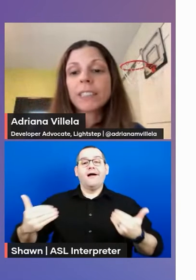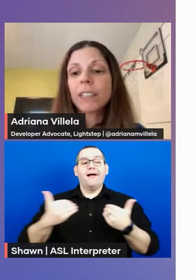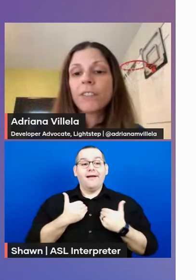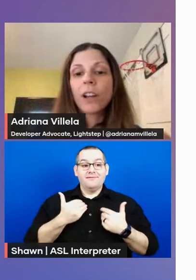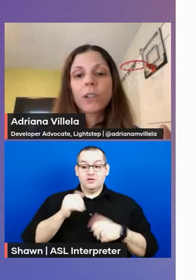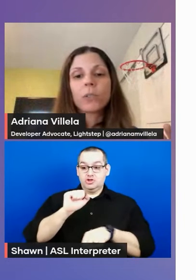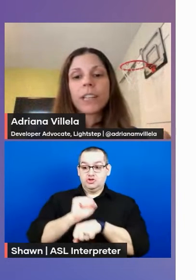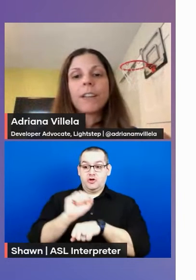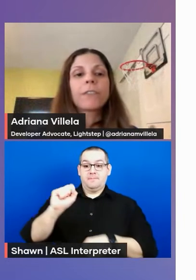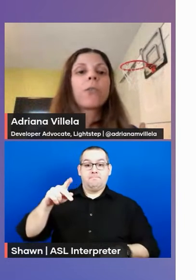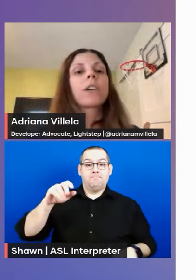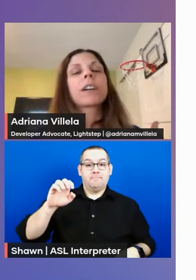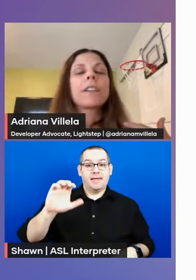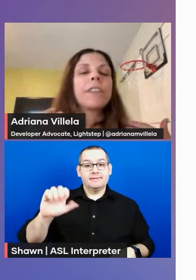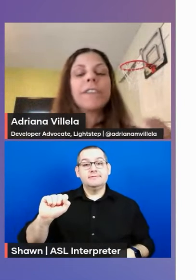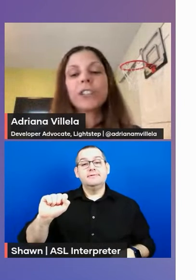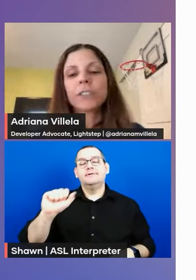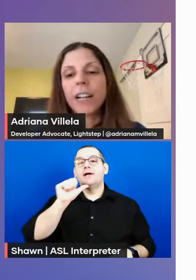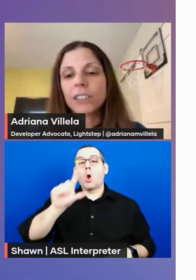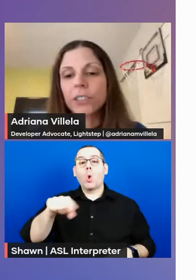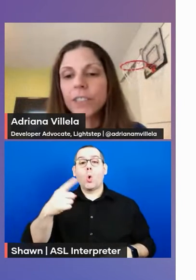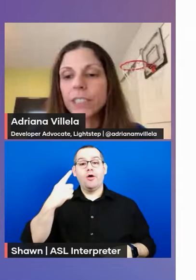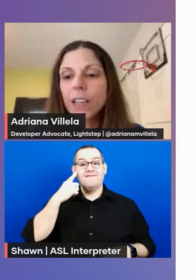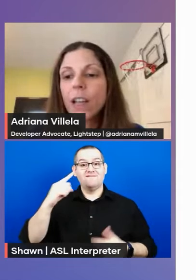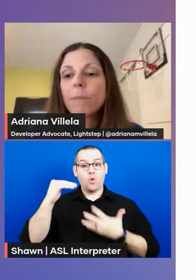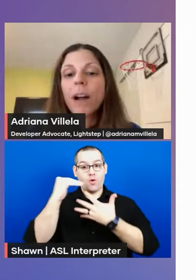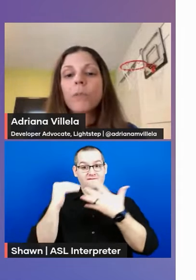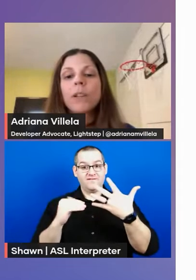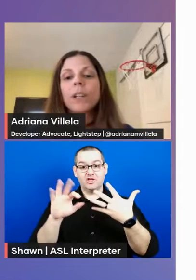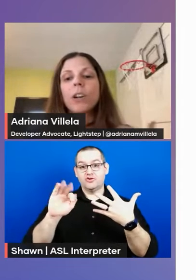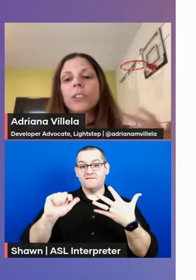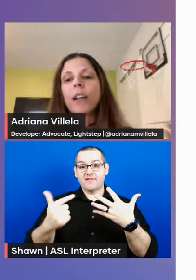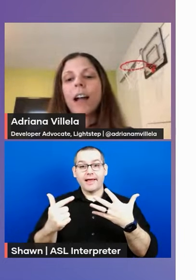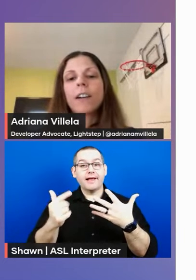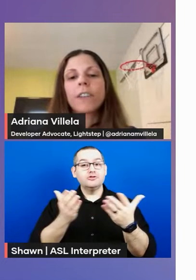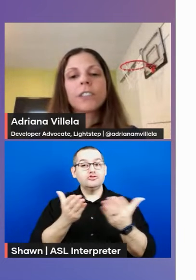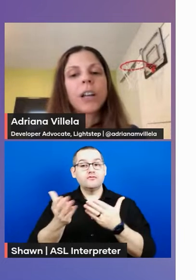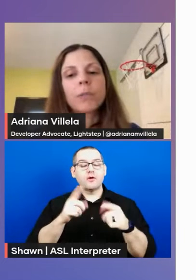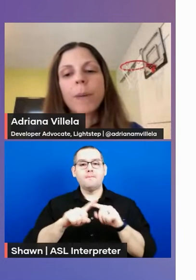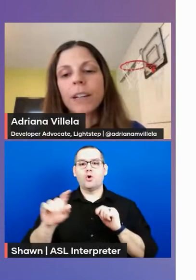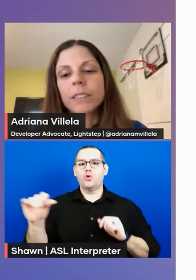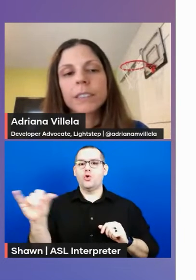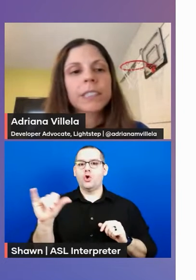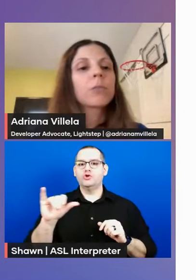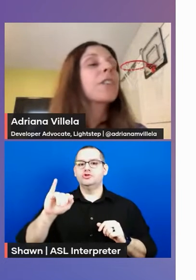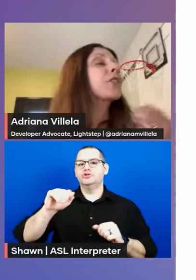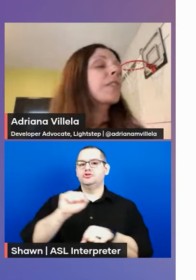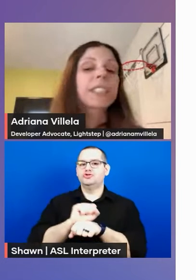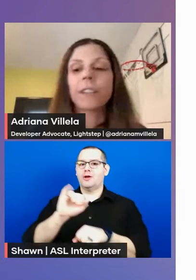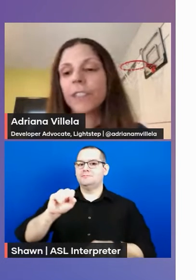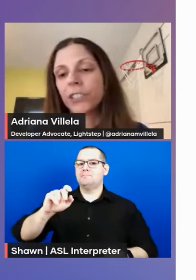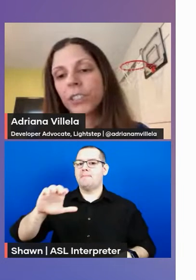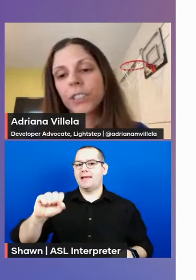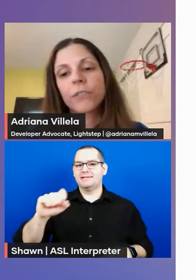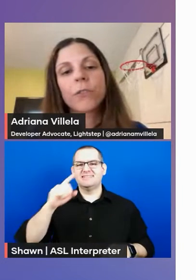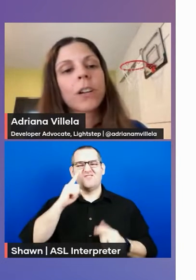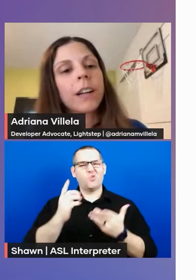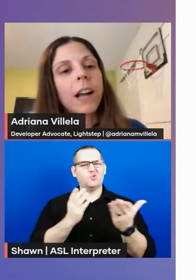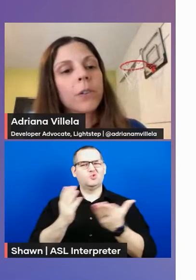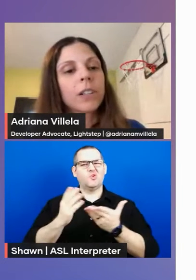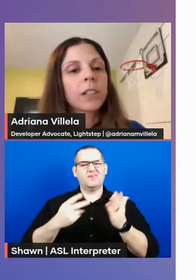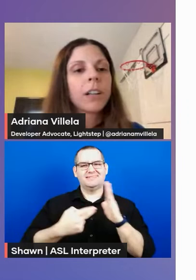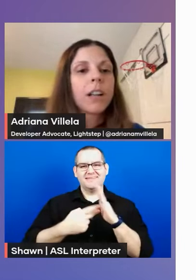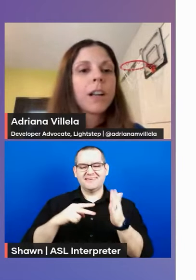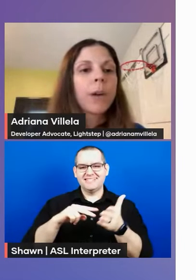job specs not only for the feature flag service, but we would also have job specs with service definitions